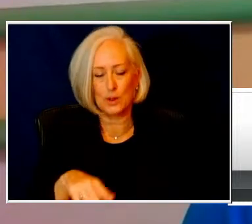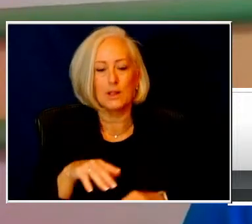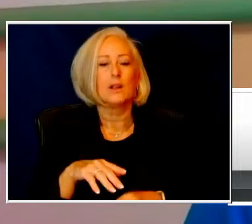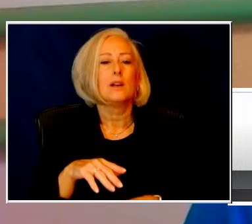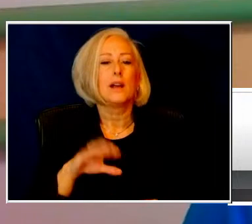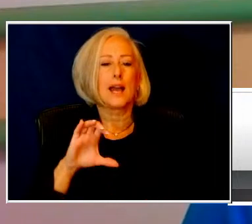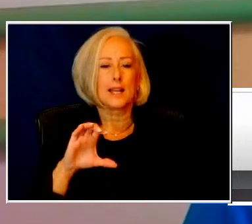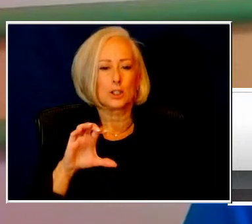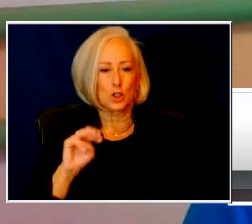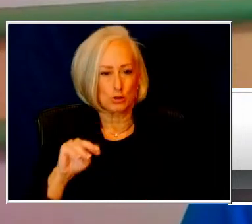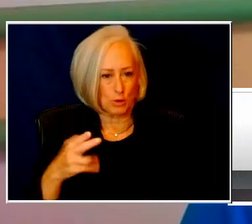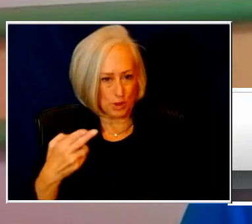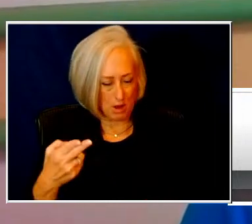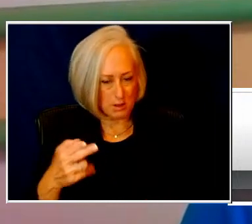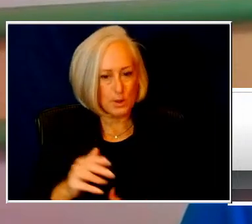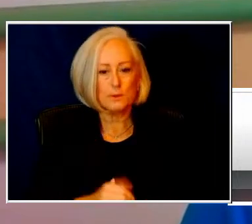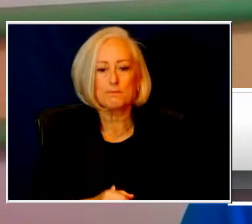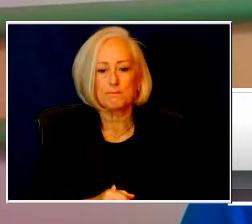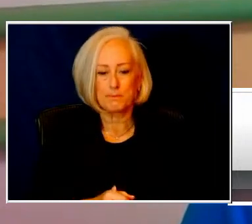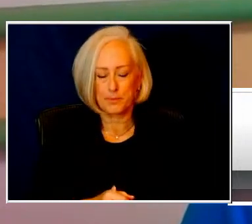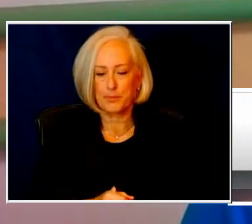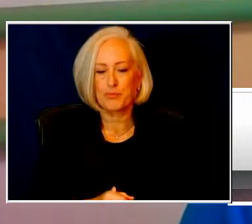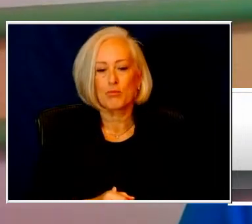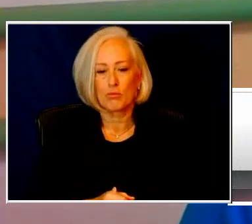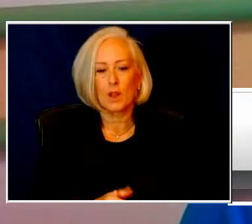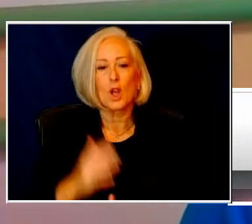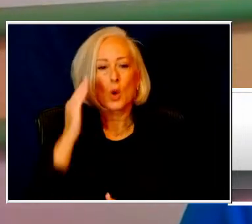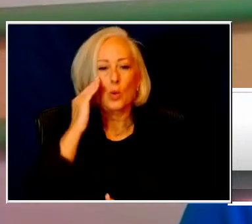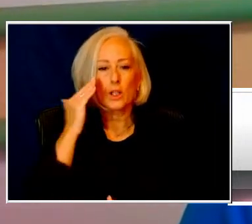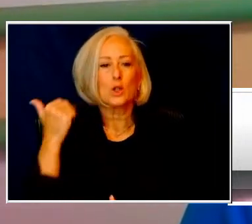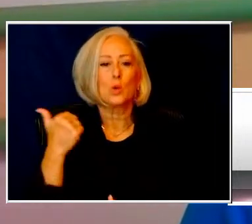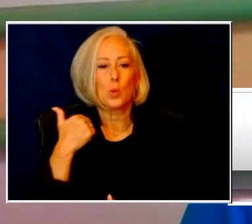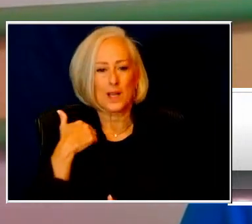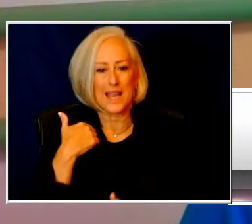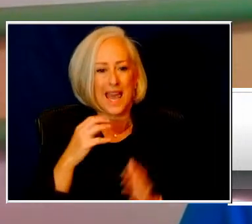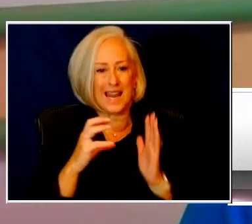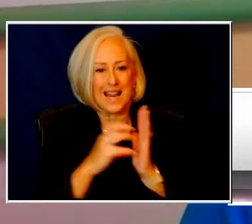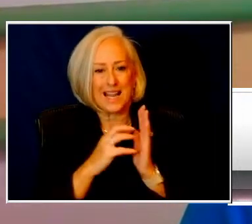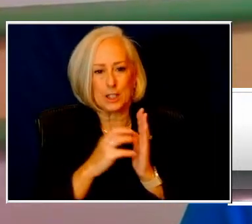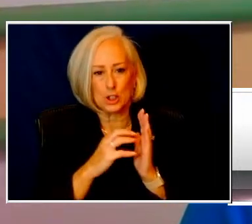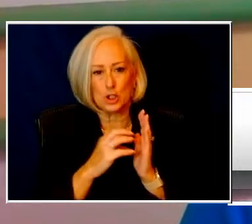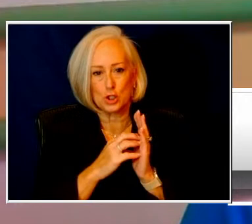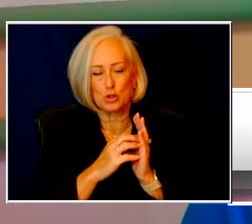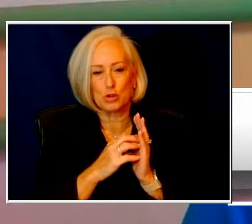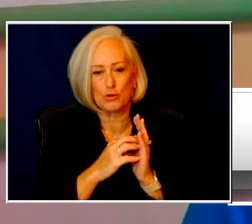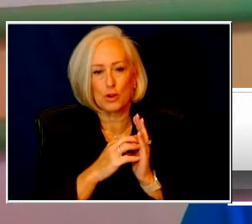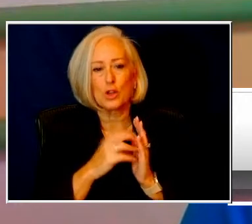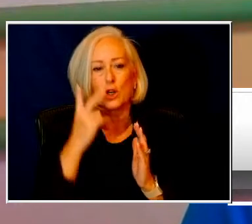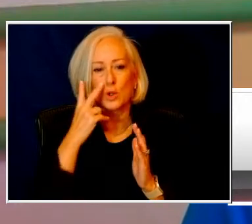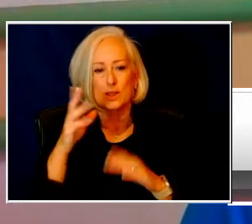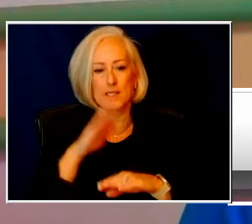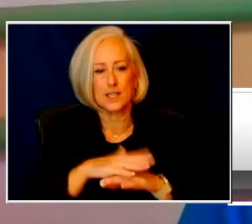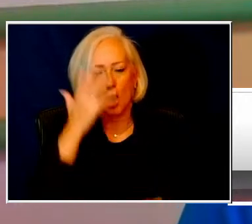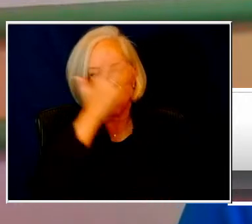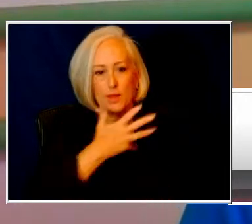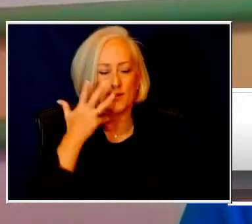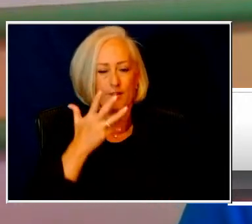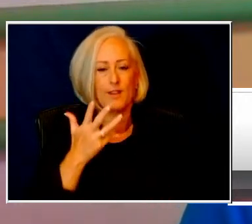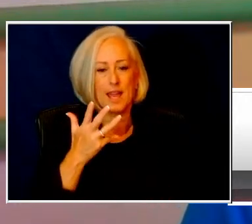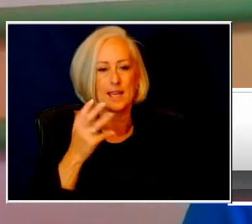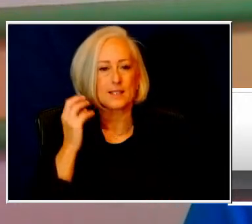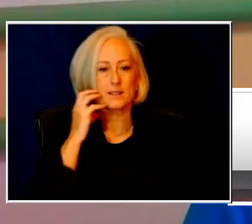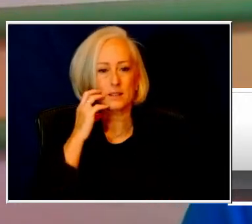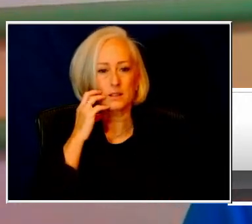Mercy. And we knew that there was the tumor there was pretty readily evident on the face, but it went so